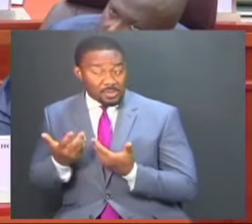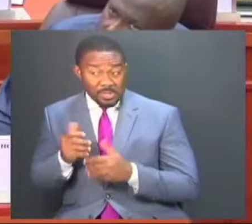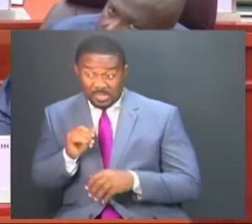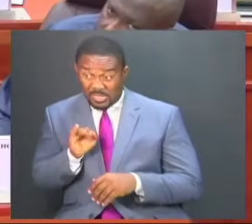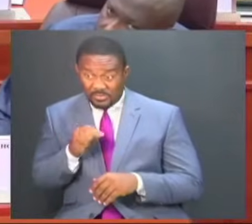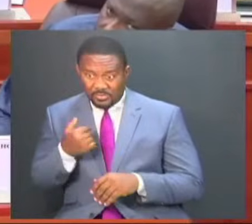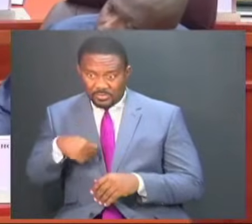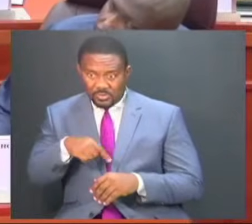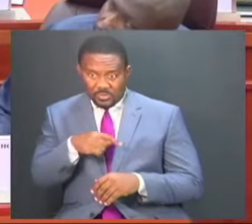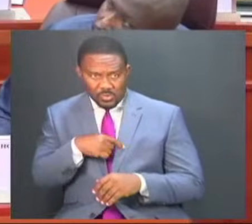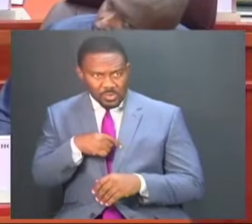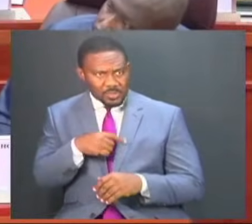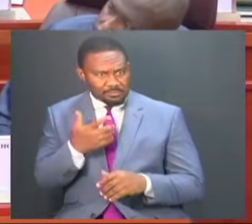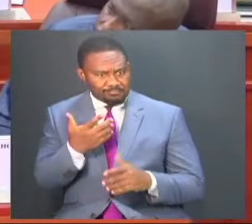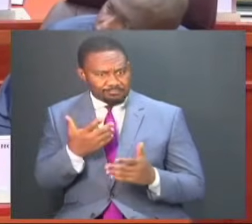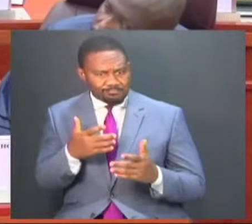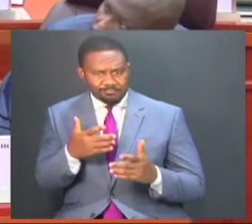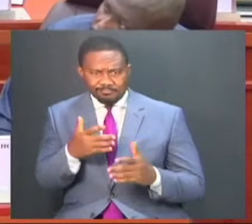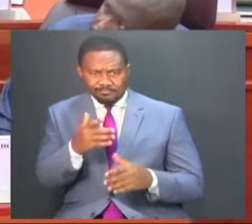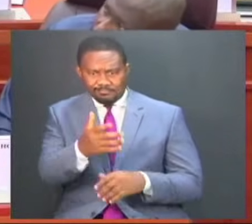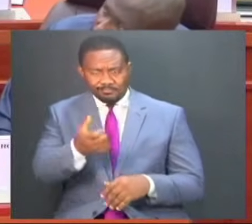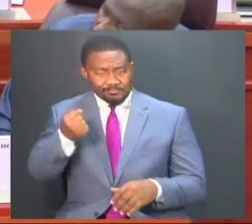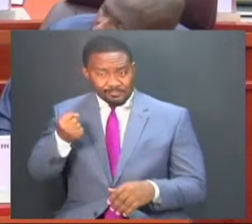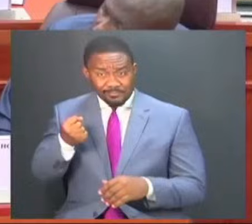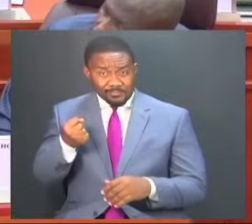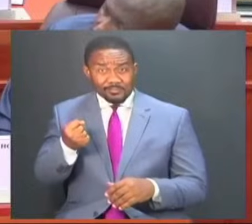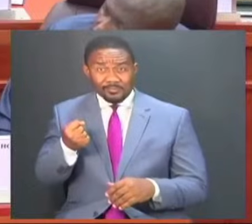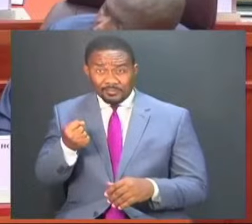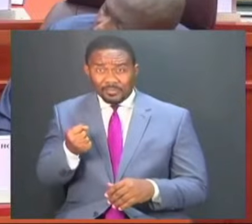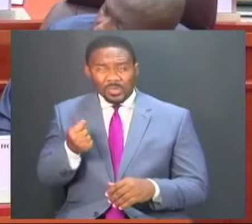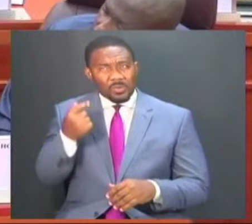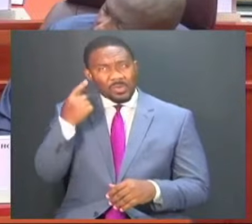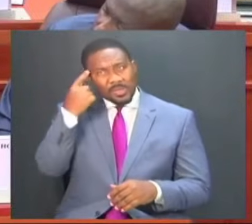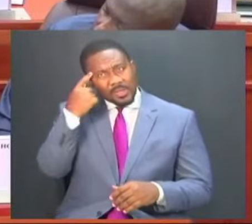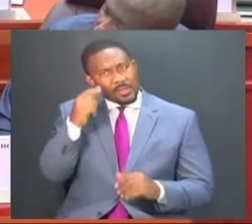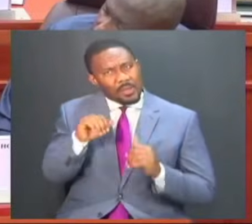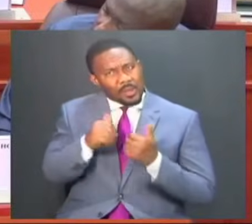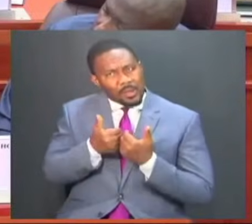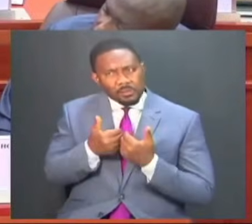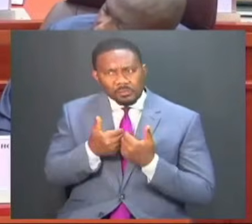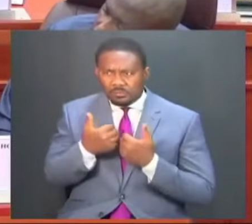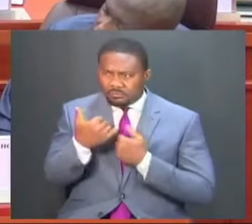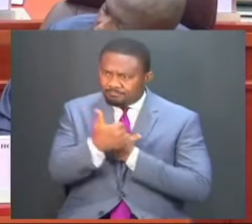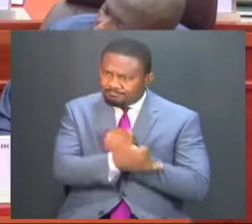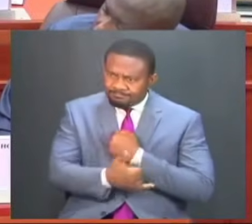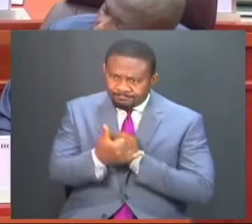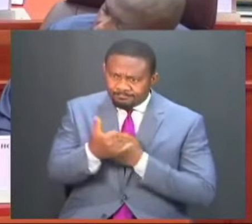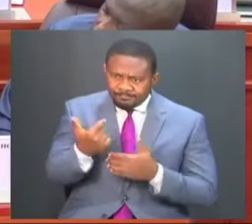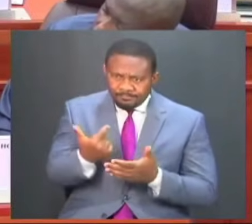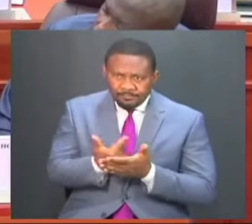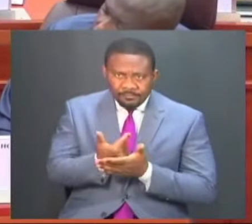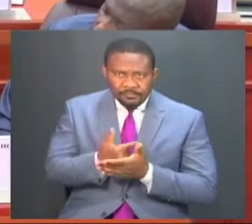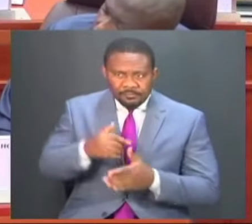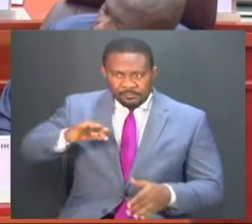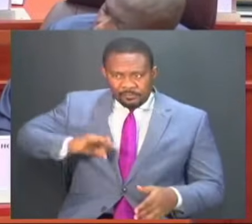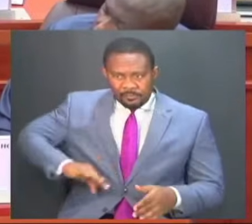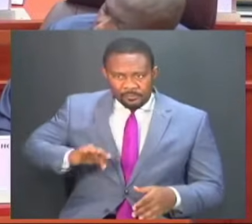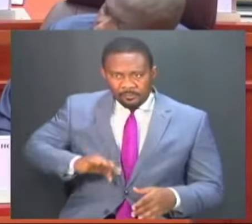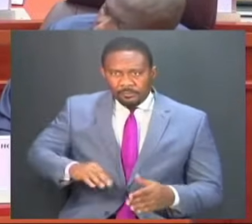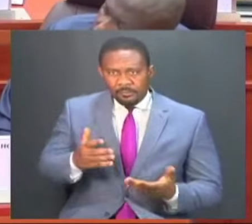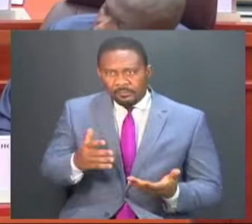transition to ensure that we as a country can benefit highly from the lithium